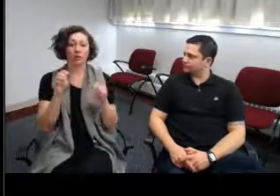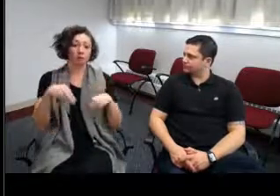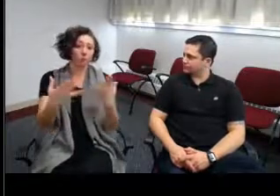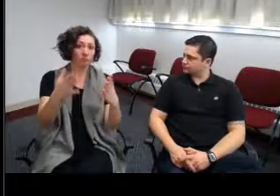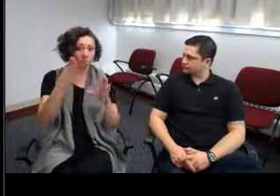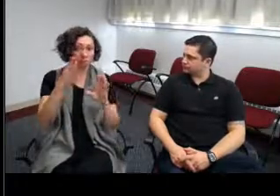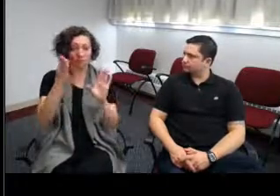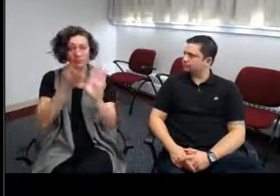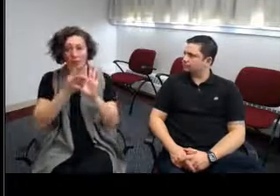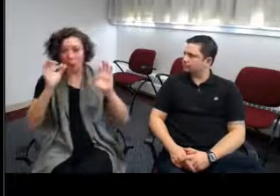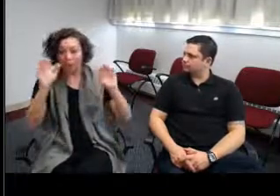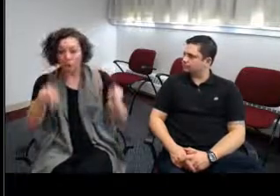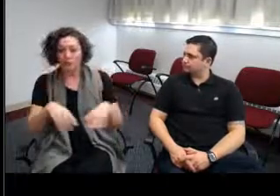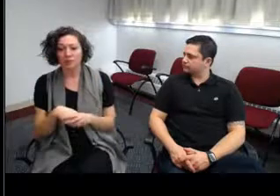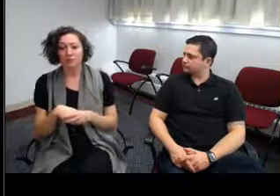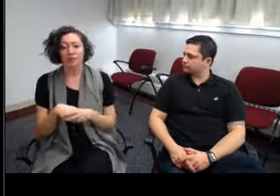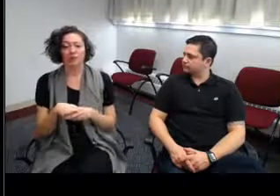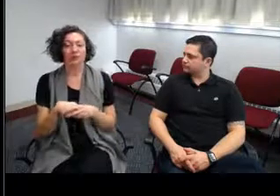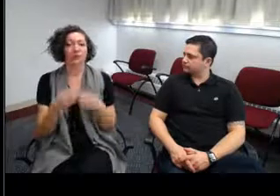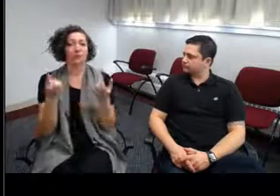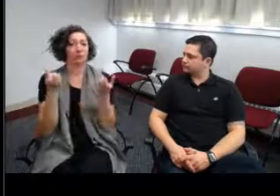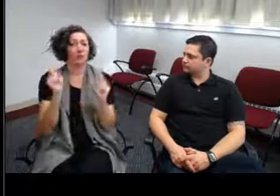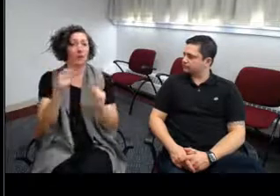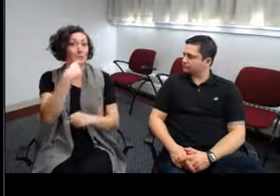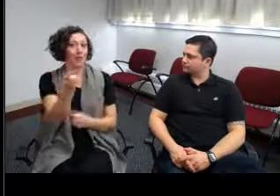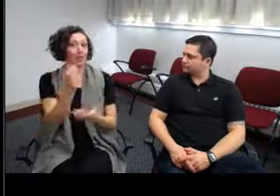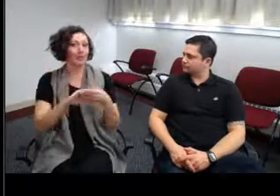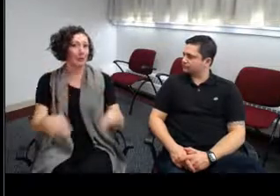deaf clients. So adapting the language,